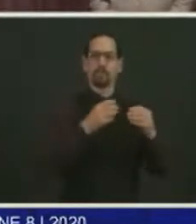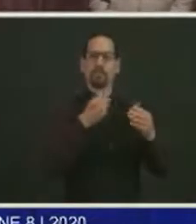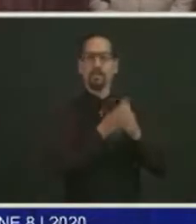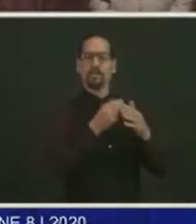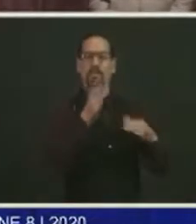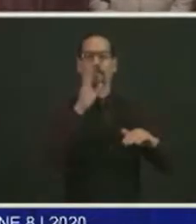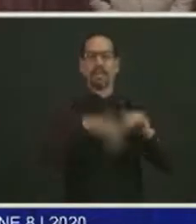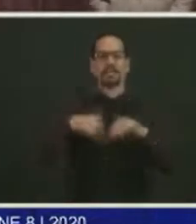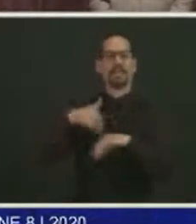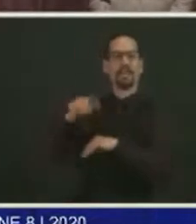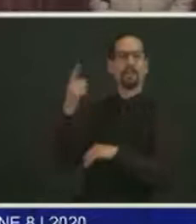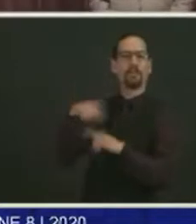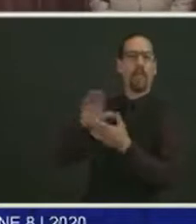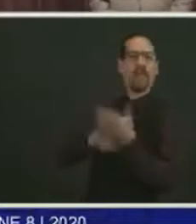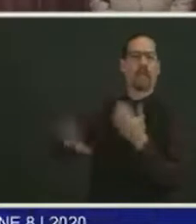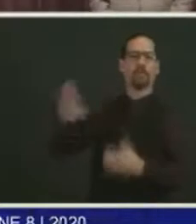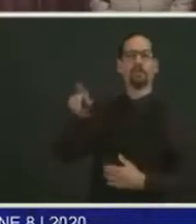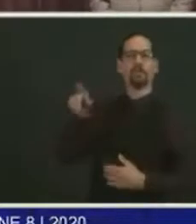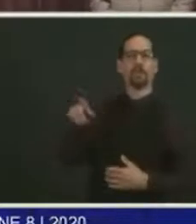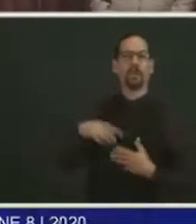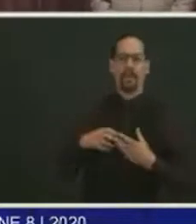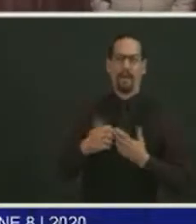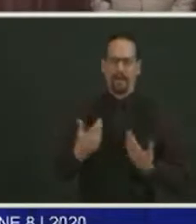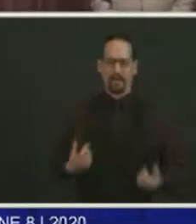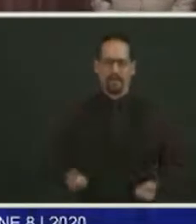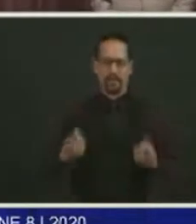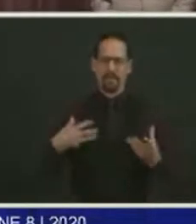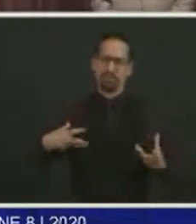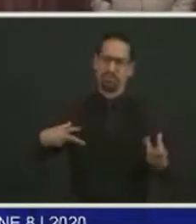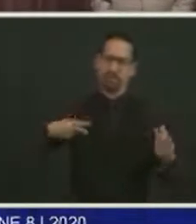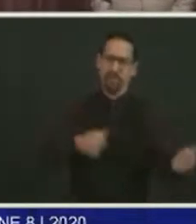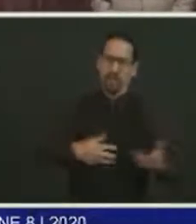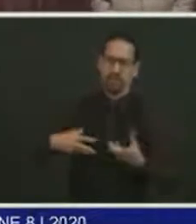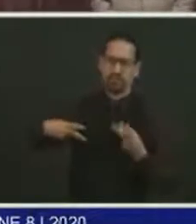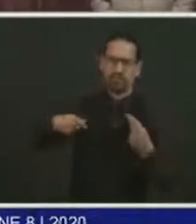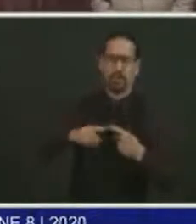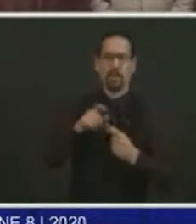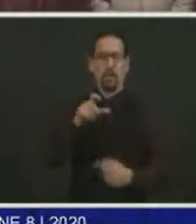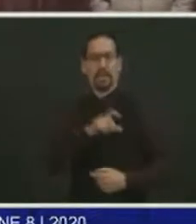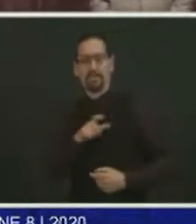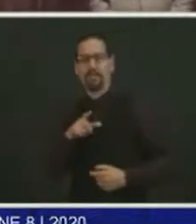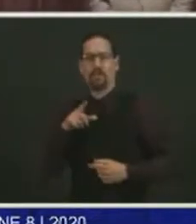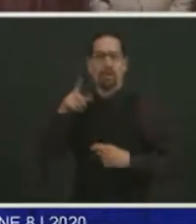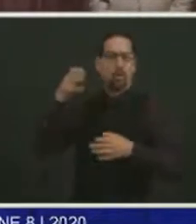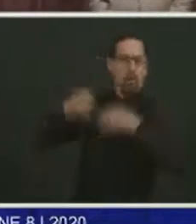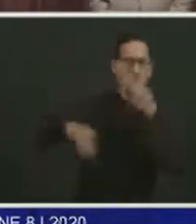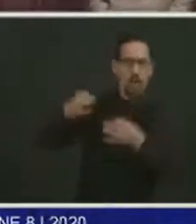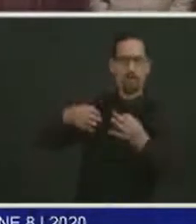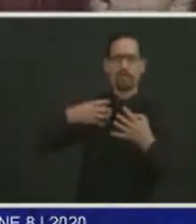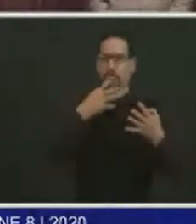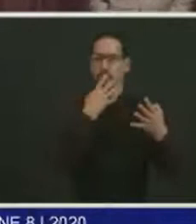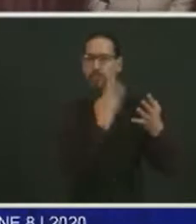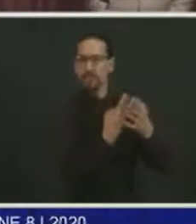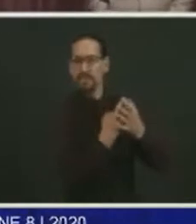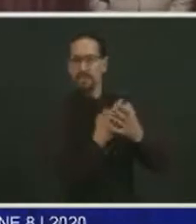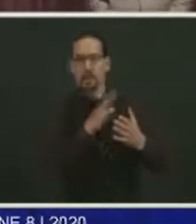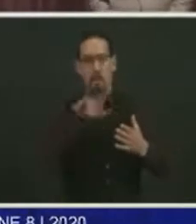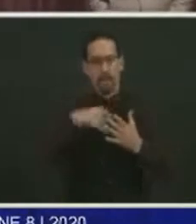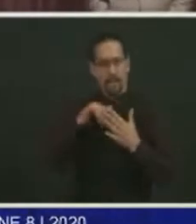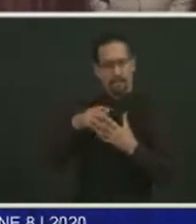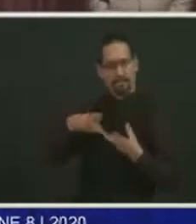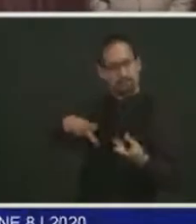we've been spending on those kinds of things, the police, the courts, the criminal justice system, all of it, are effectively spent